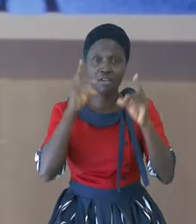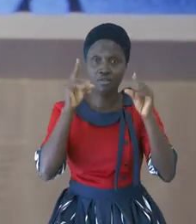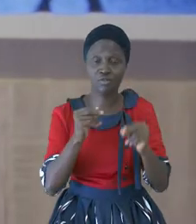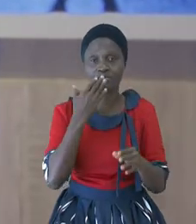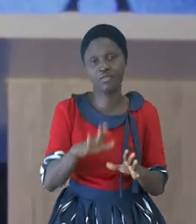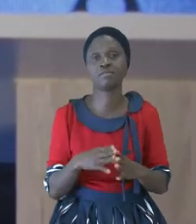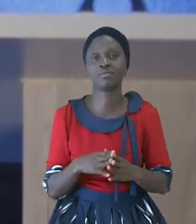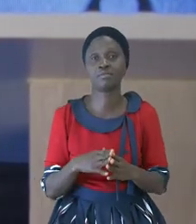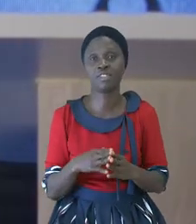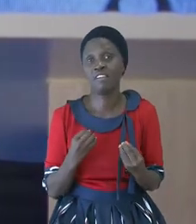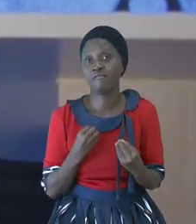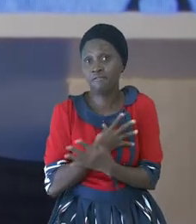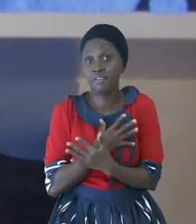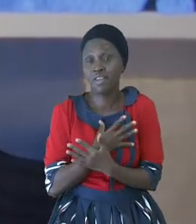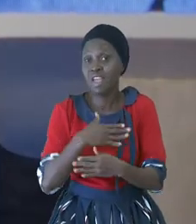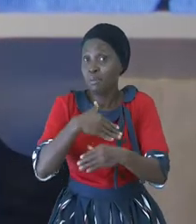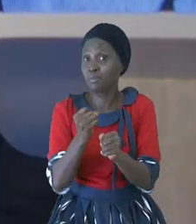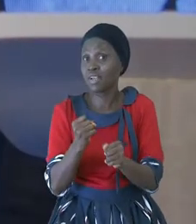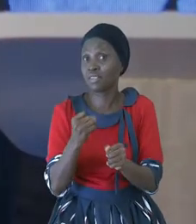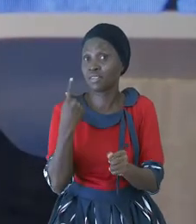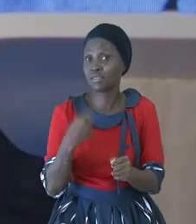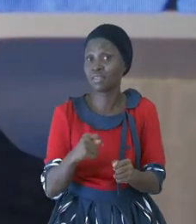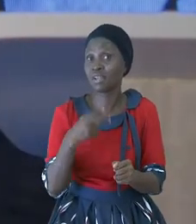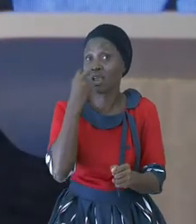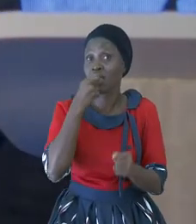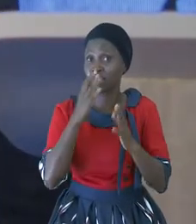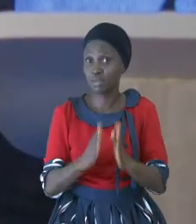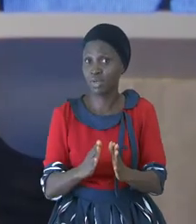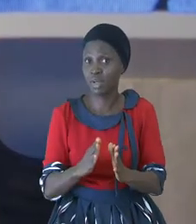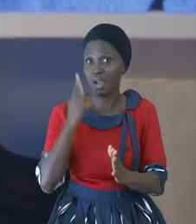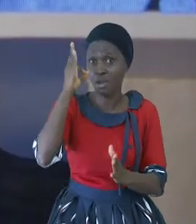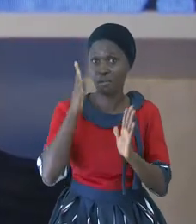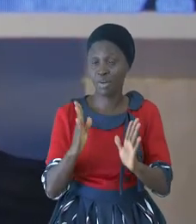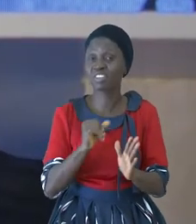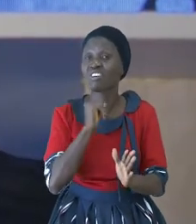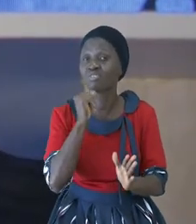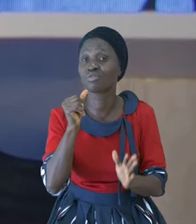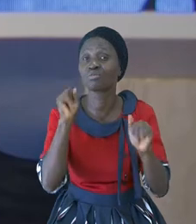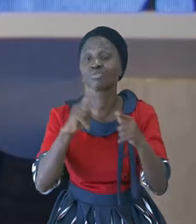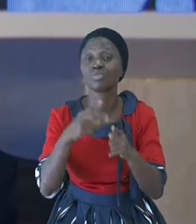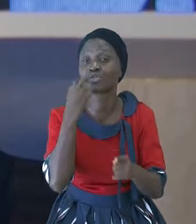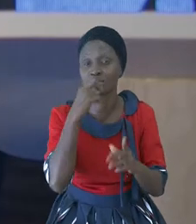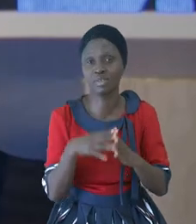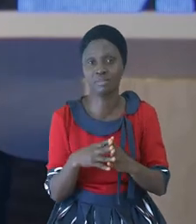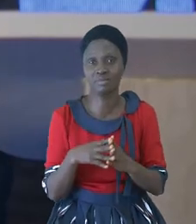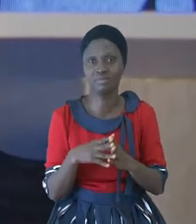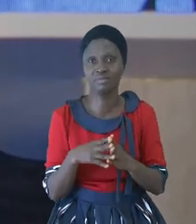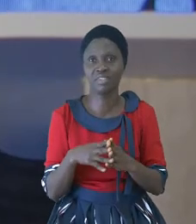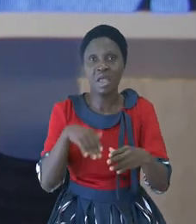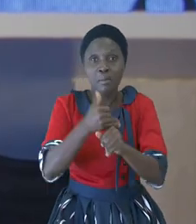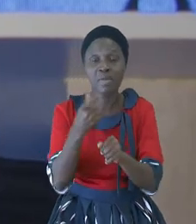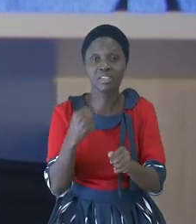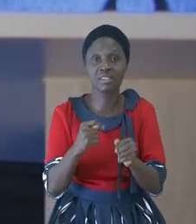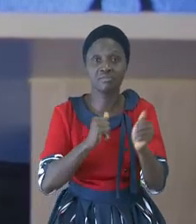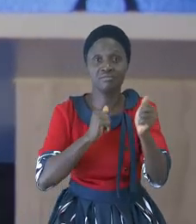makes the speaker not to speak. Fear makes the athlete not to run.